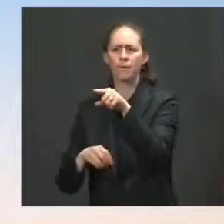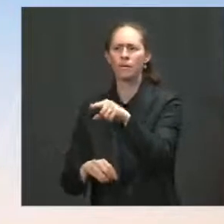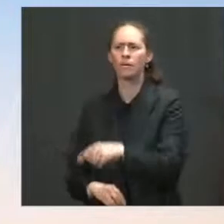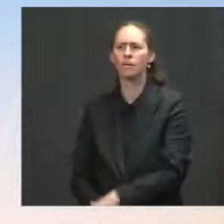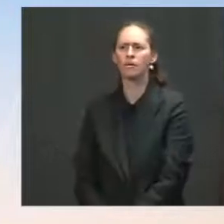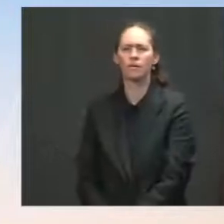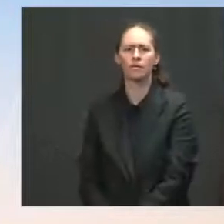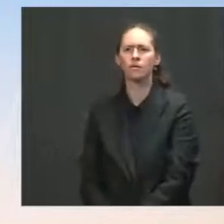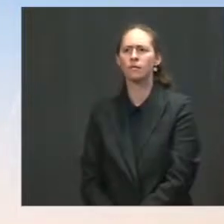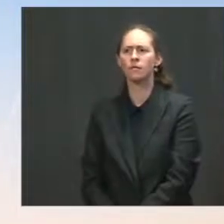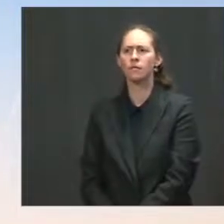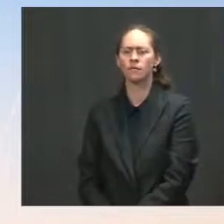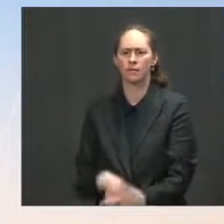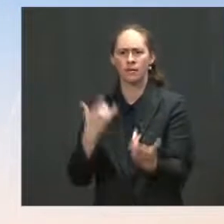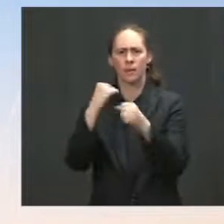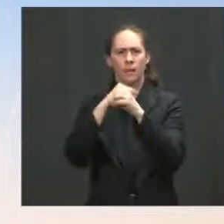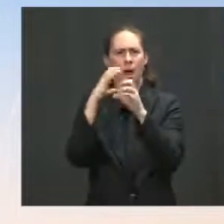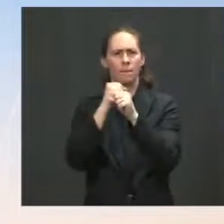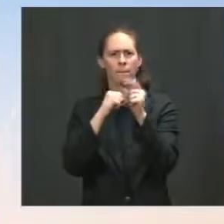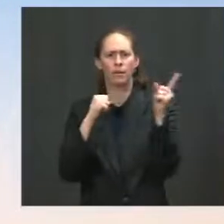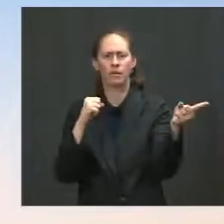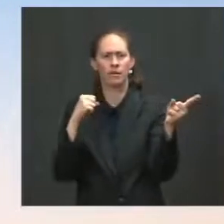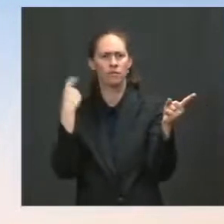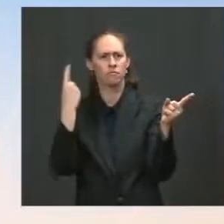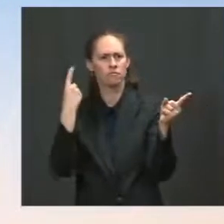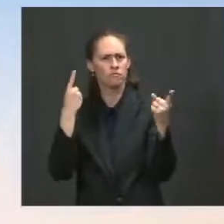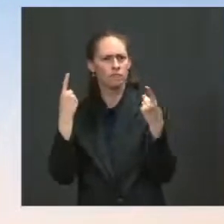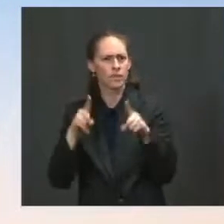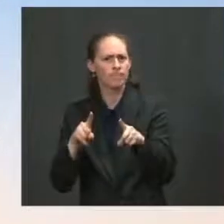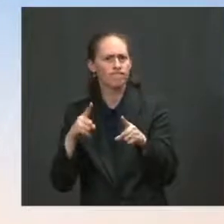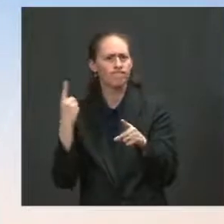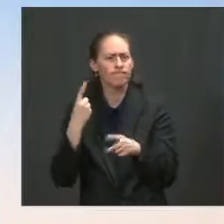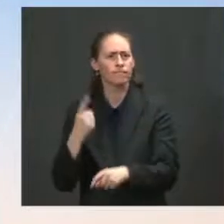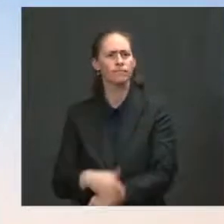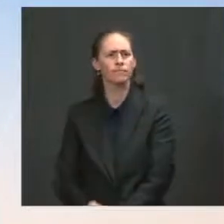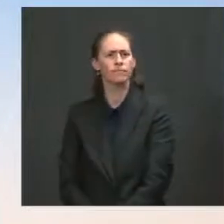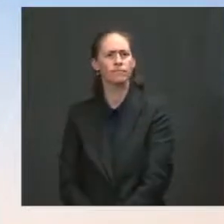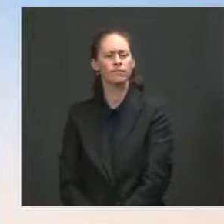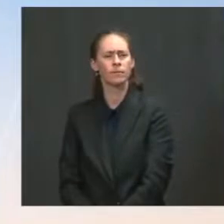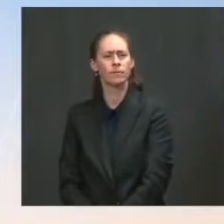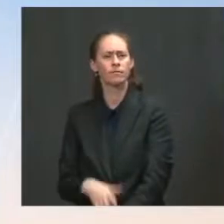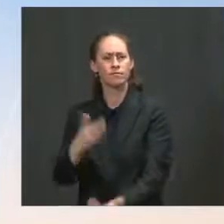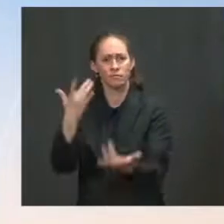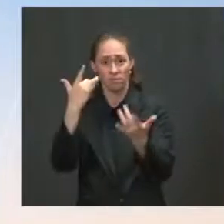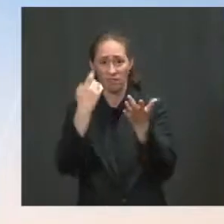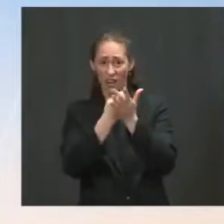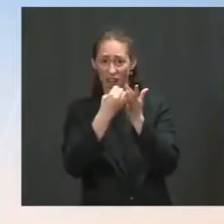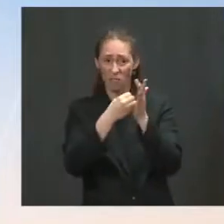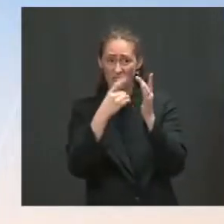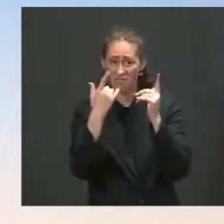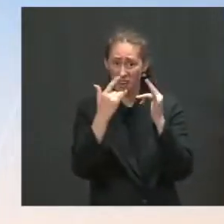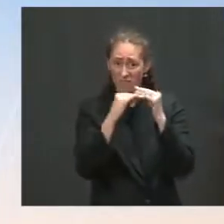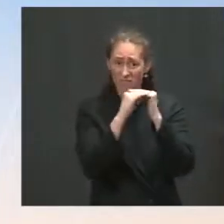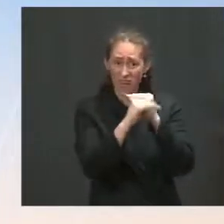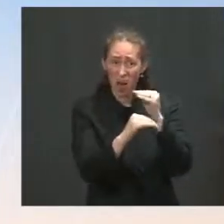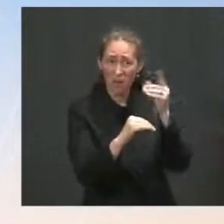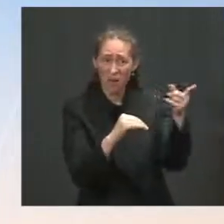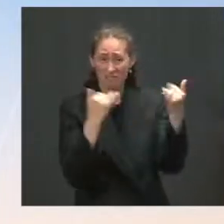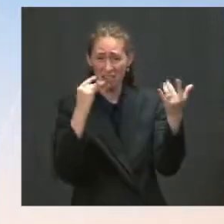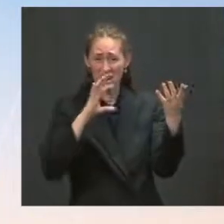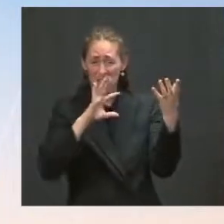Lebanon's political and economic stability to the United States, given the crisis it's in right now? Absolutely. It's very important.